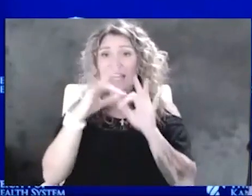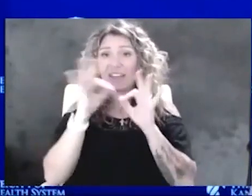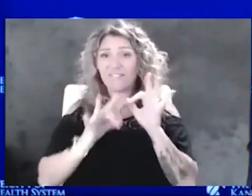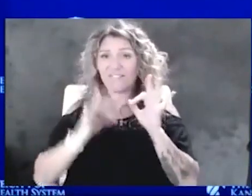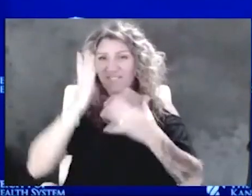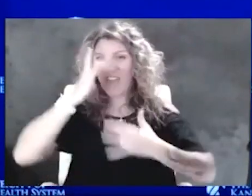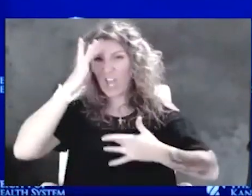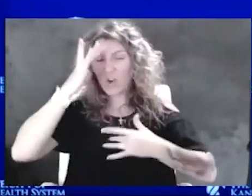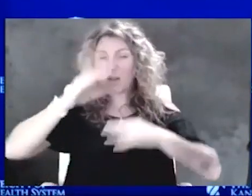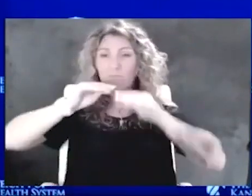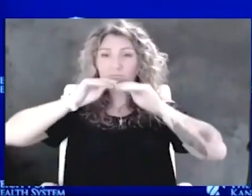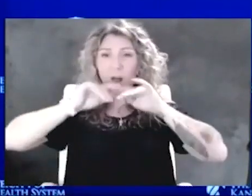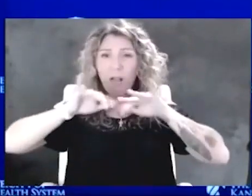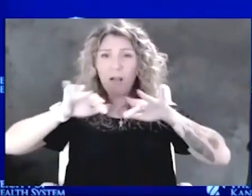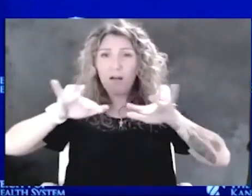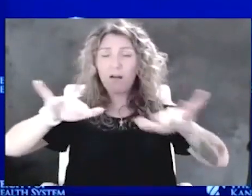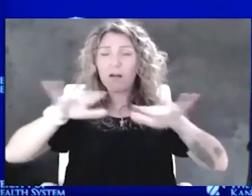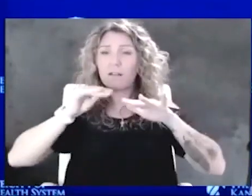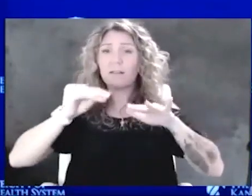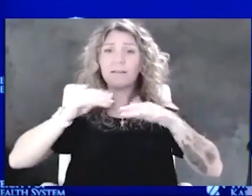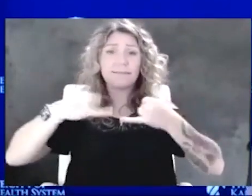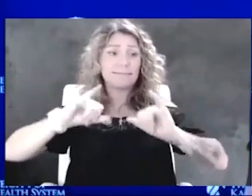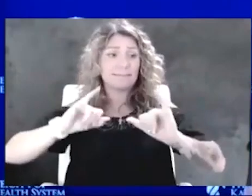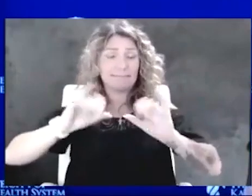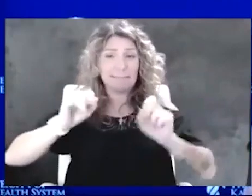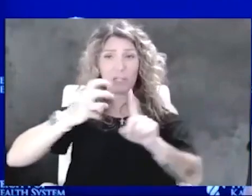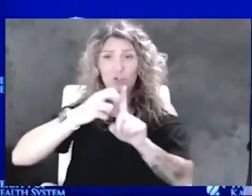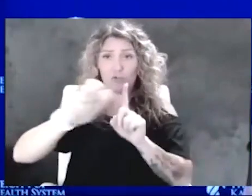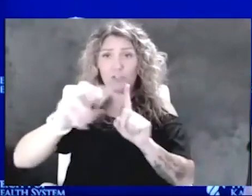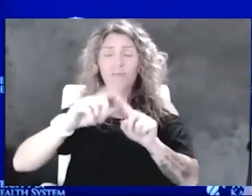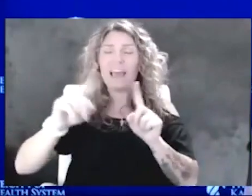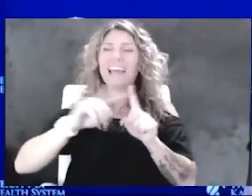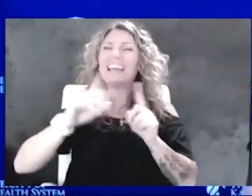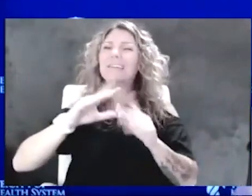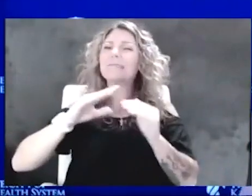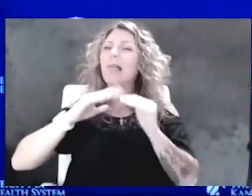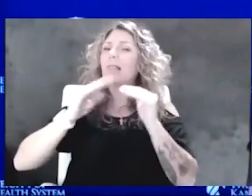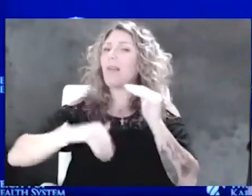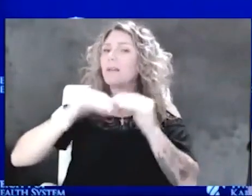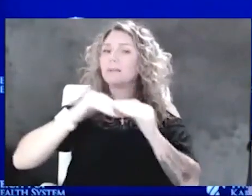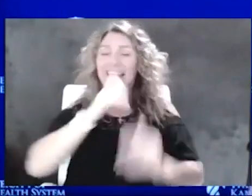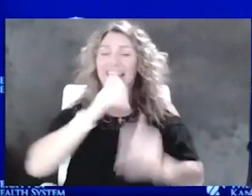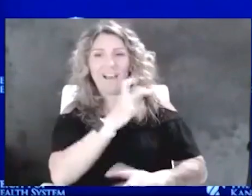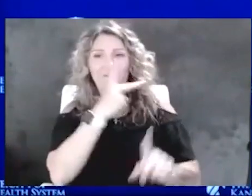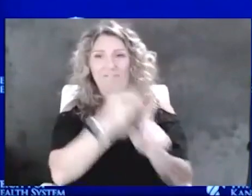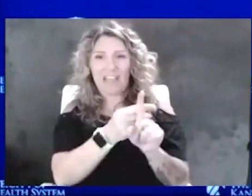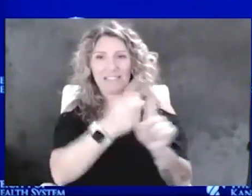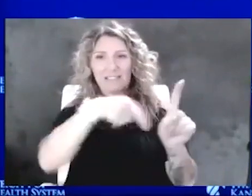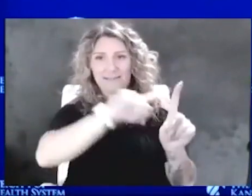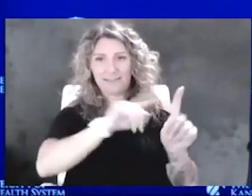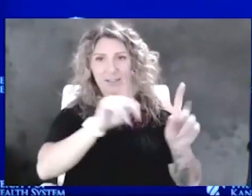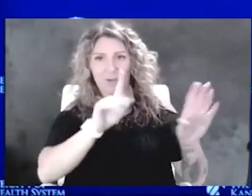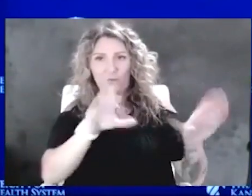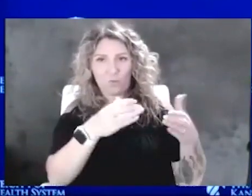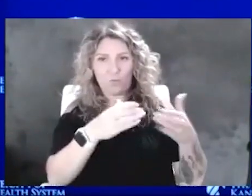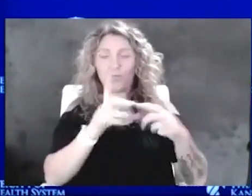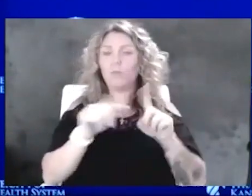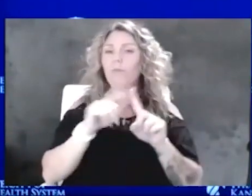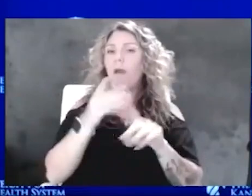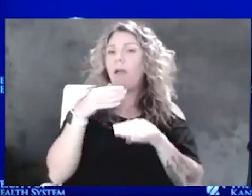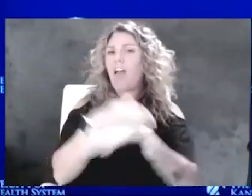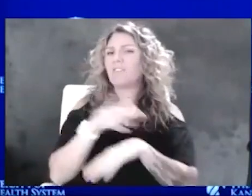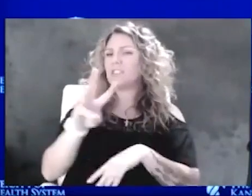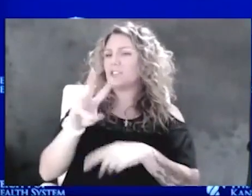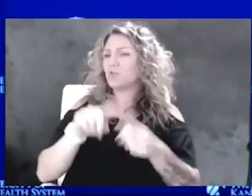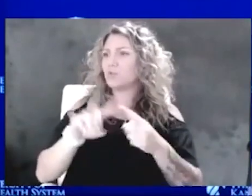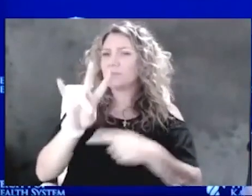can still have that ability to transmit, although it is less than the unvaccinated population. But after those 6 or 7 days or so, 5,